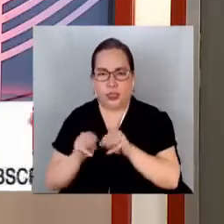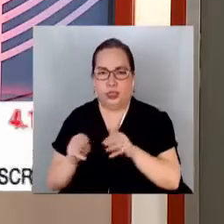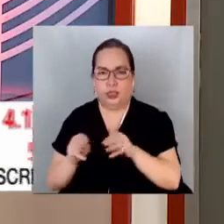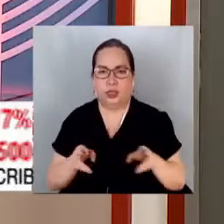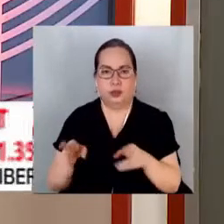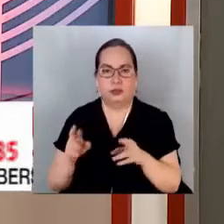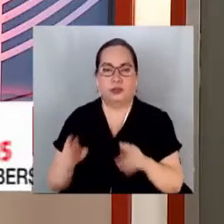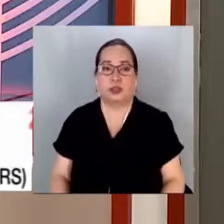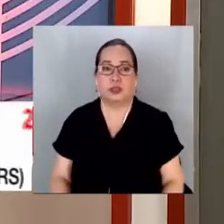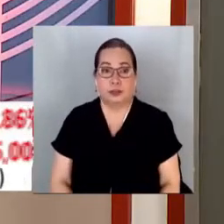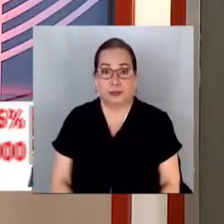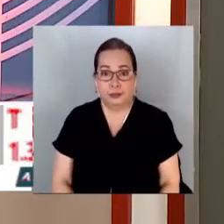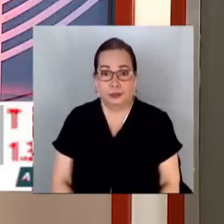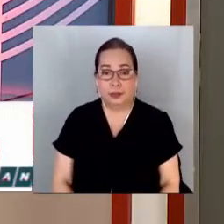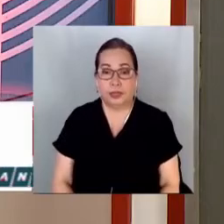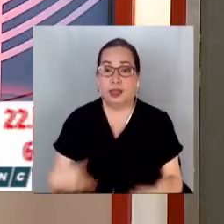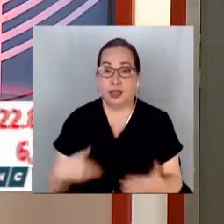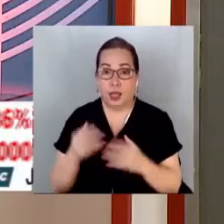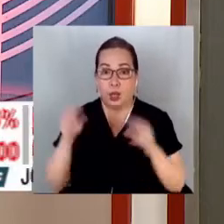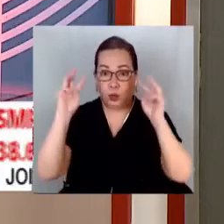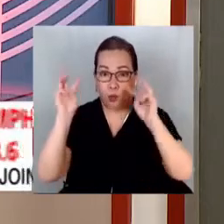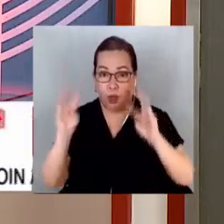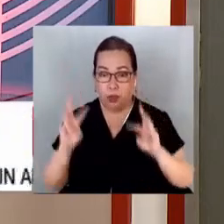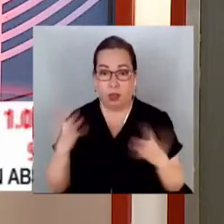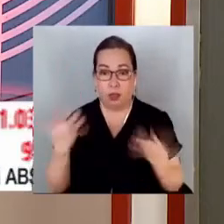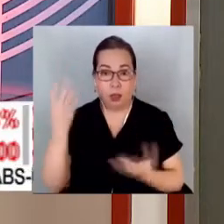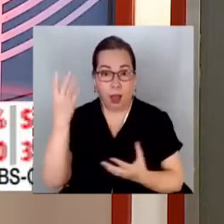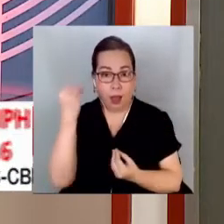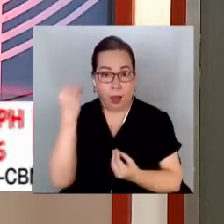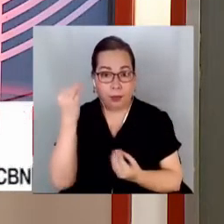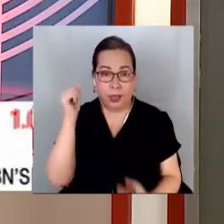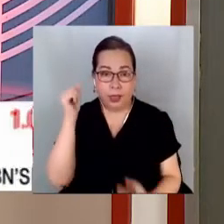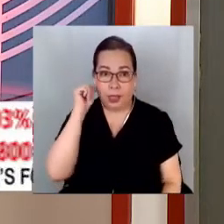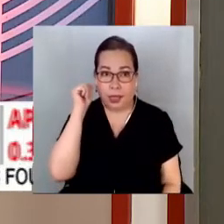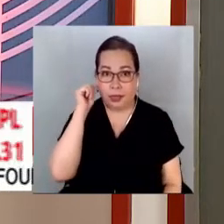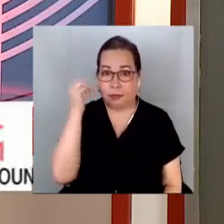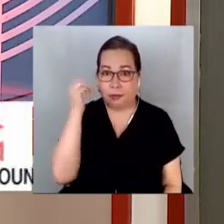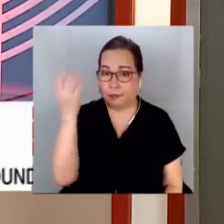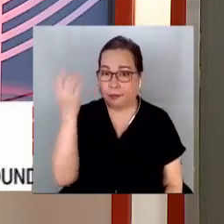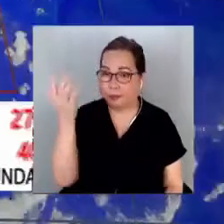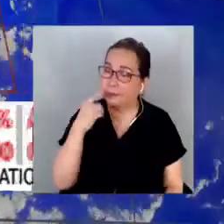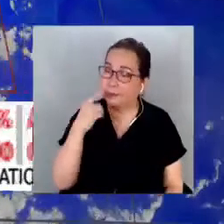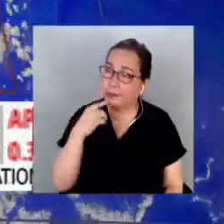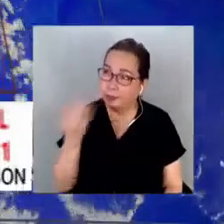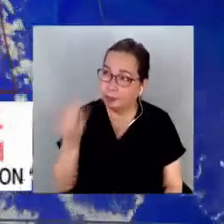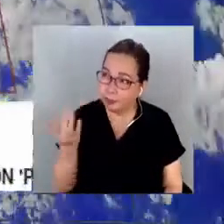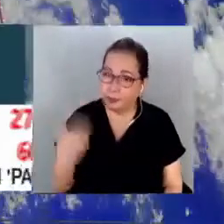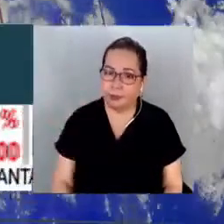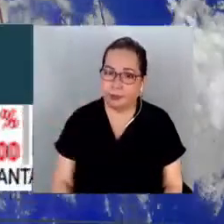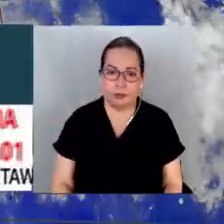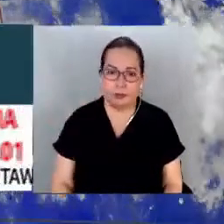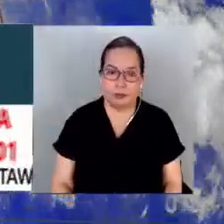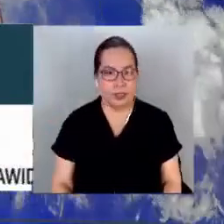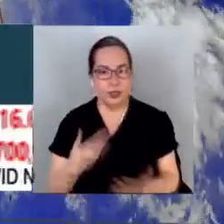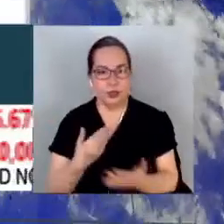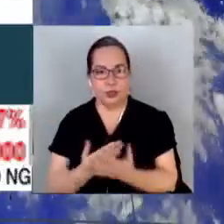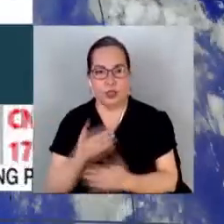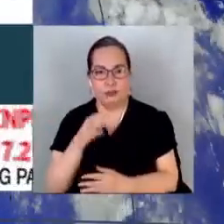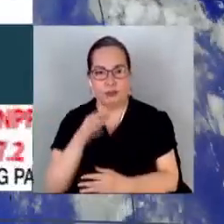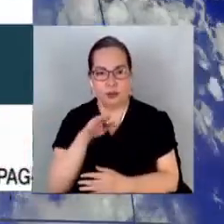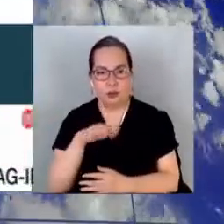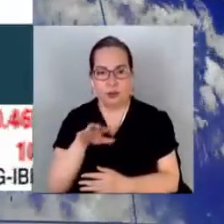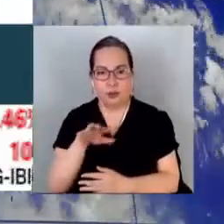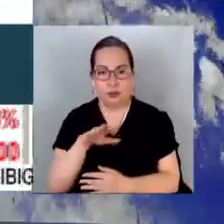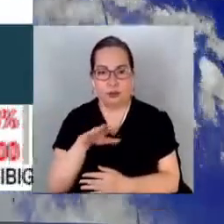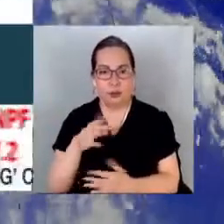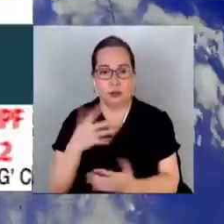And let's get an update on the weather now from PAGASA forecaster Anna Clorin. Anna, go ahead. Yes, good afternoon. At 10 a.m. today, the